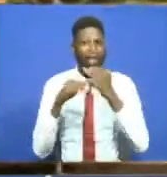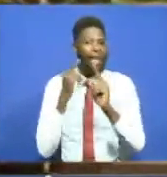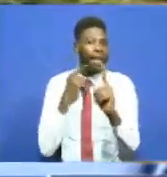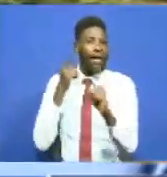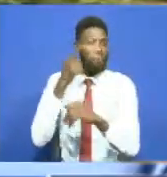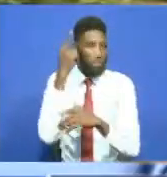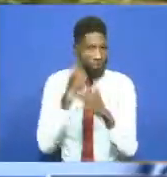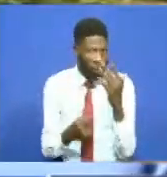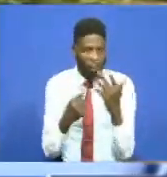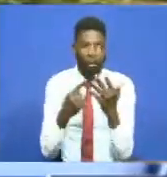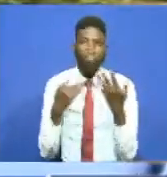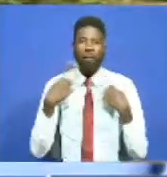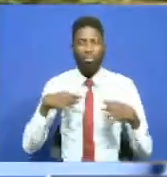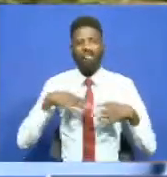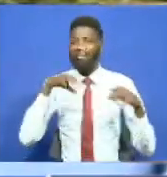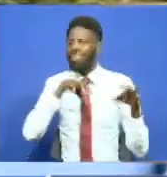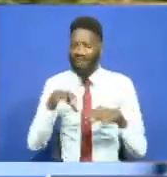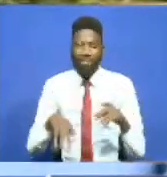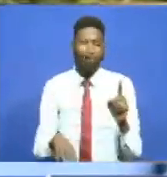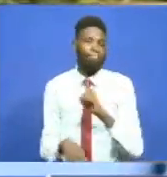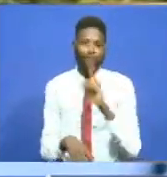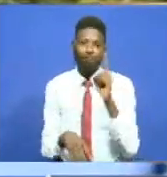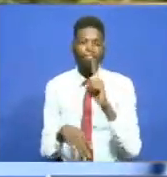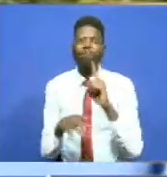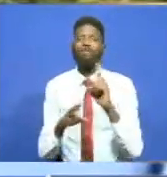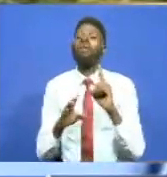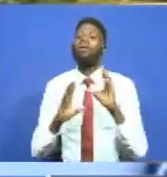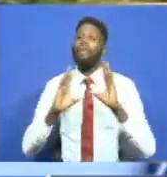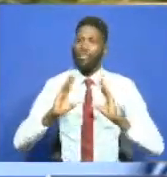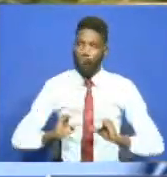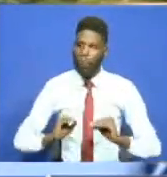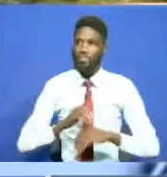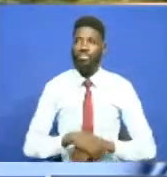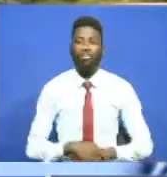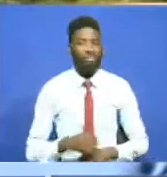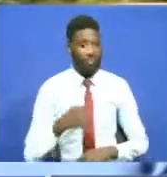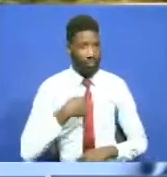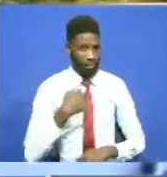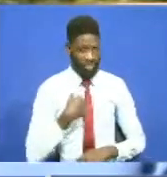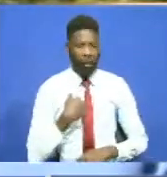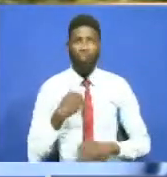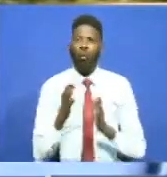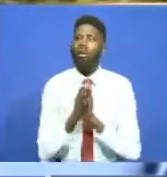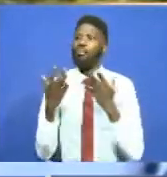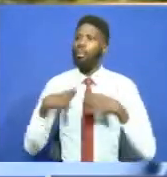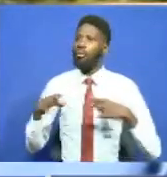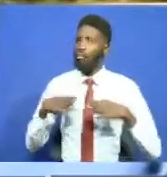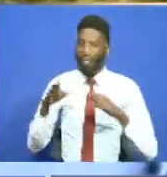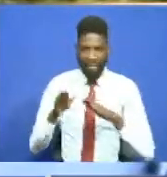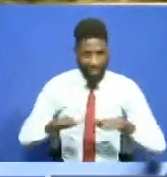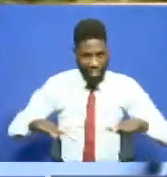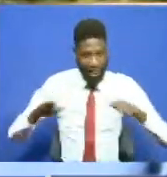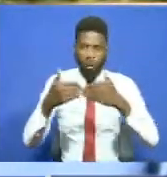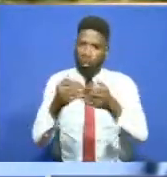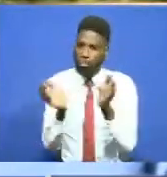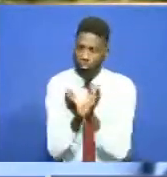locals. Nikajitolea mhanga, tukajishikania na watu wa kikao hiki, wa hii